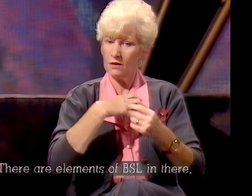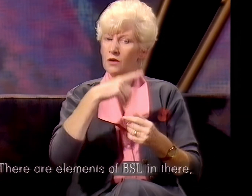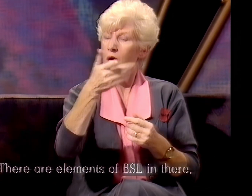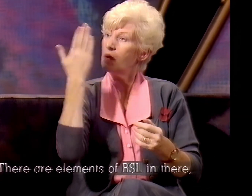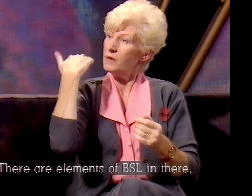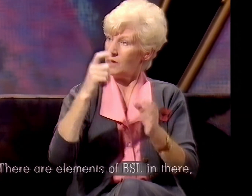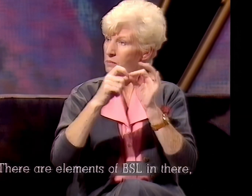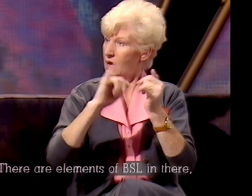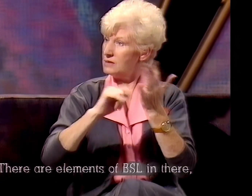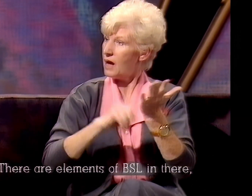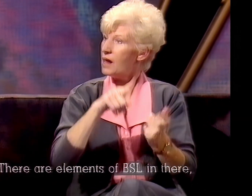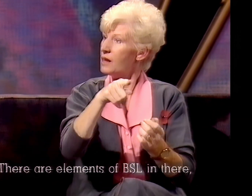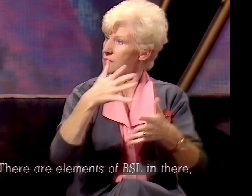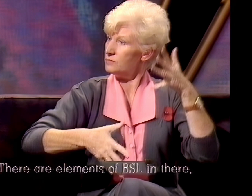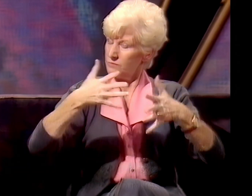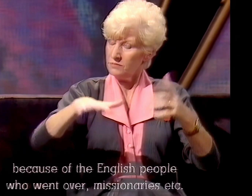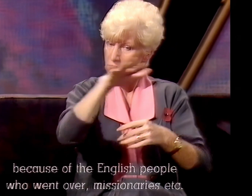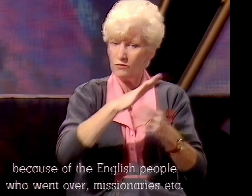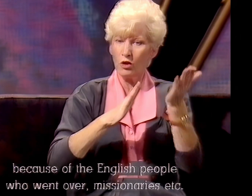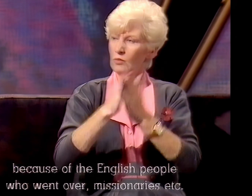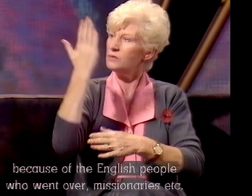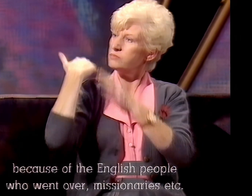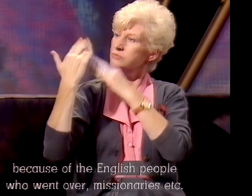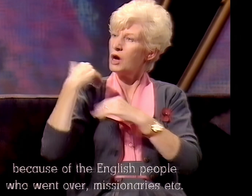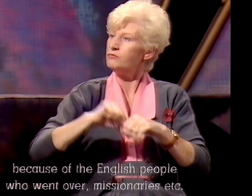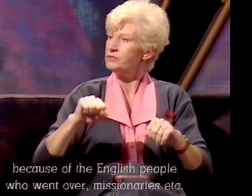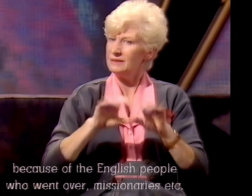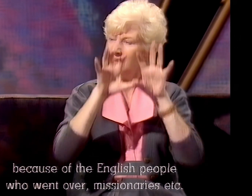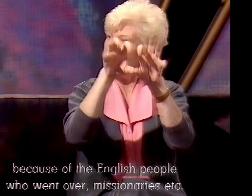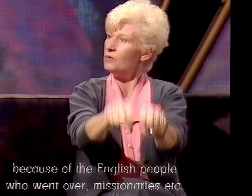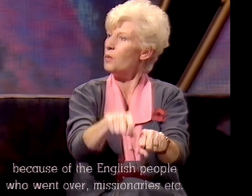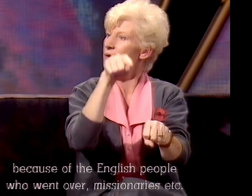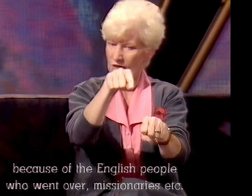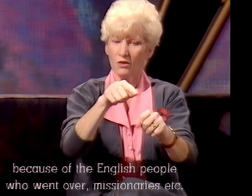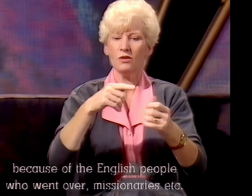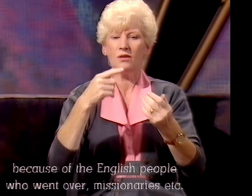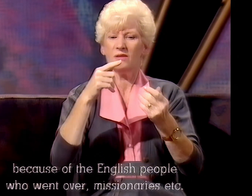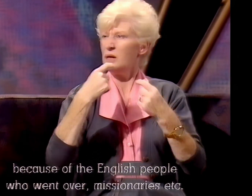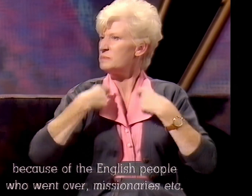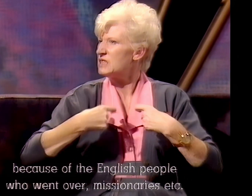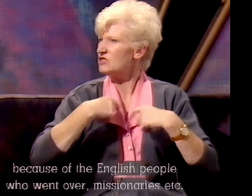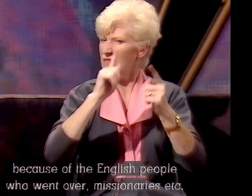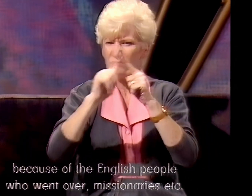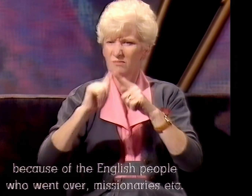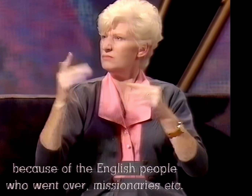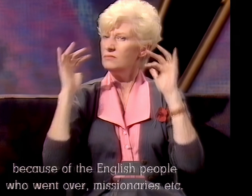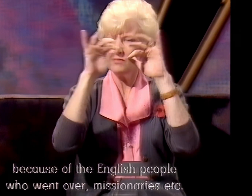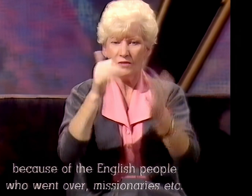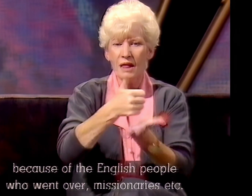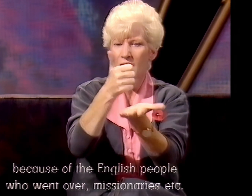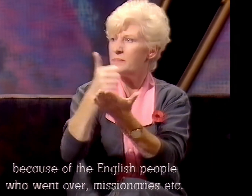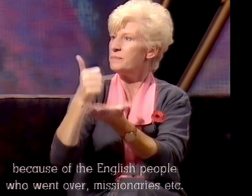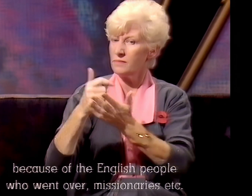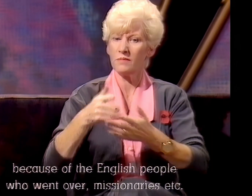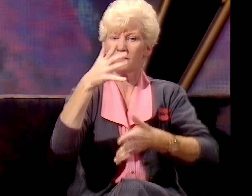When I arrived there, though, I was told that there were elements of BSL in there because of the English people that